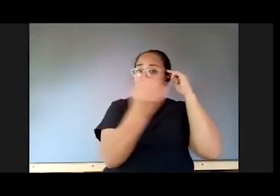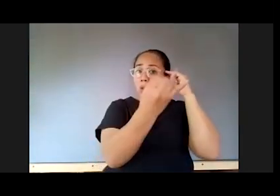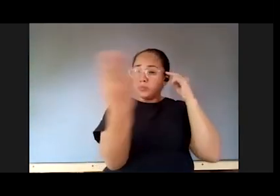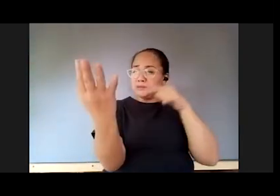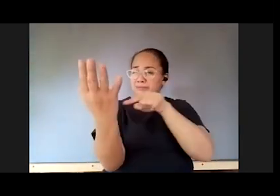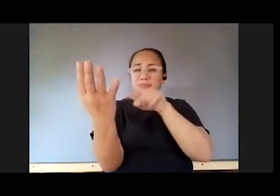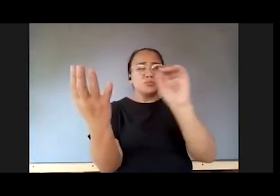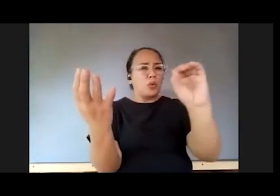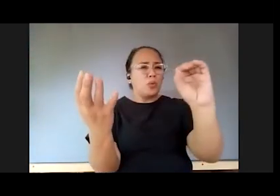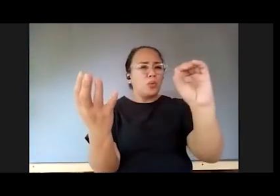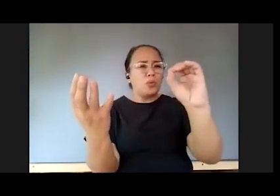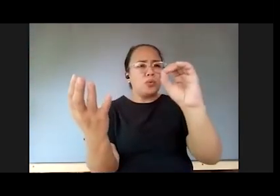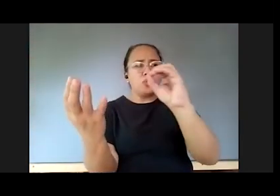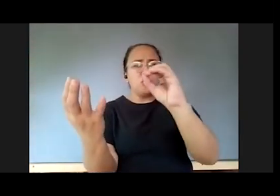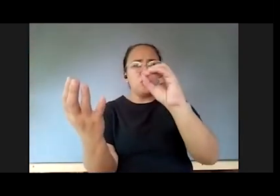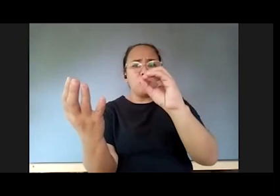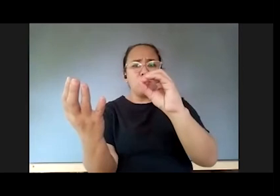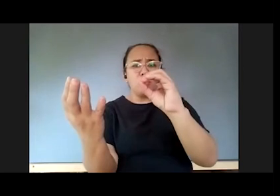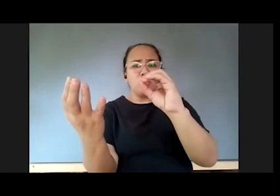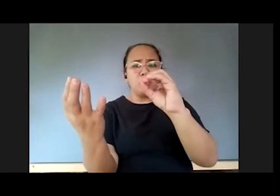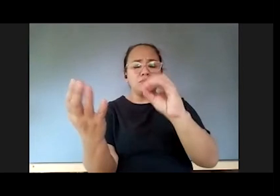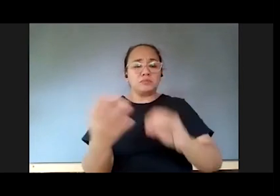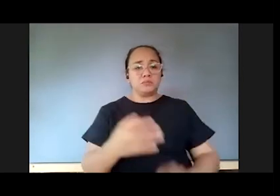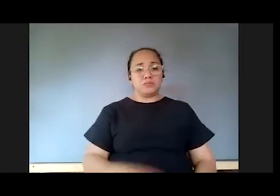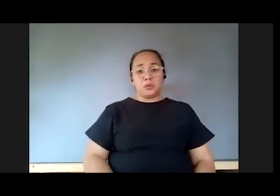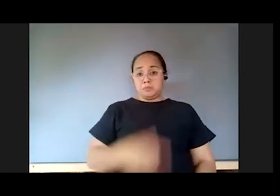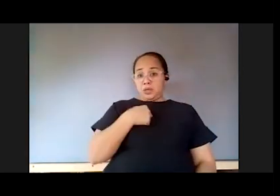Okay, then my question to you is, what is the verb?